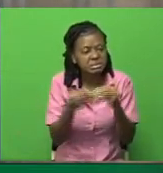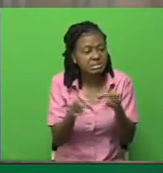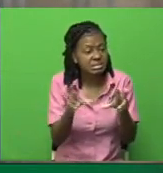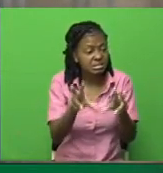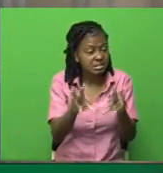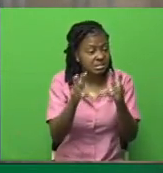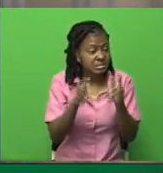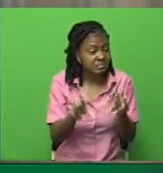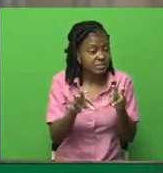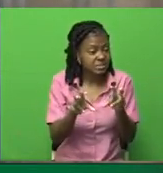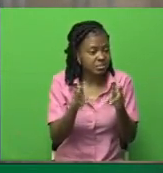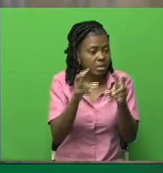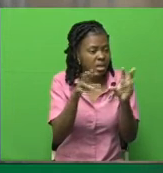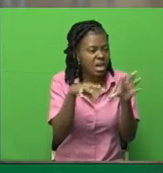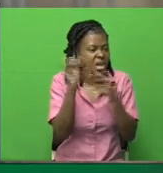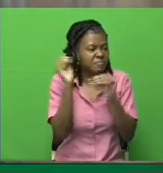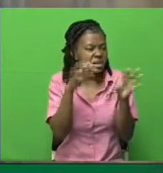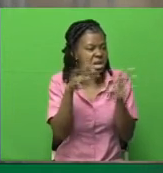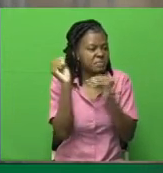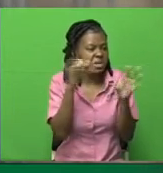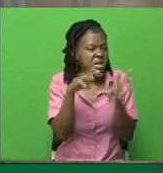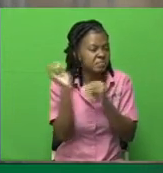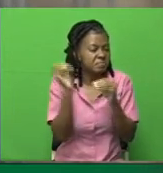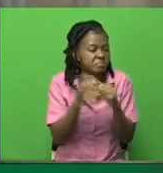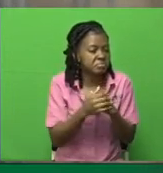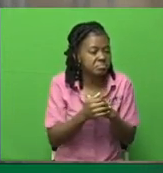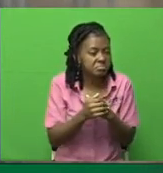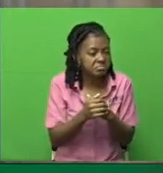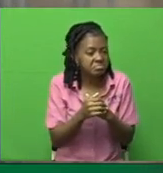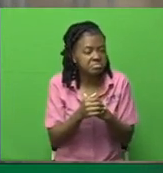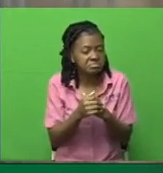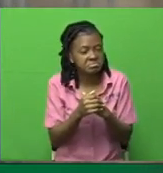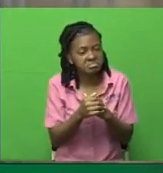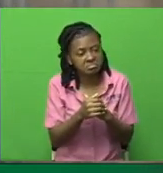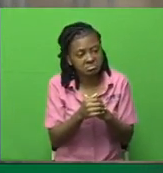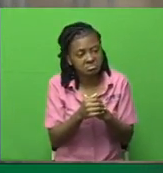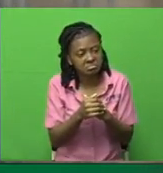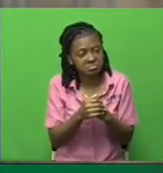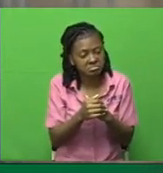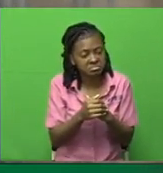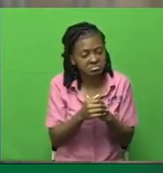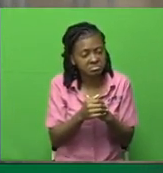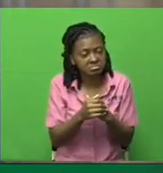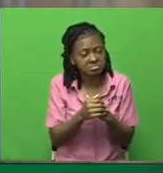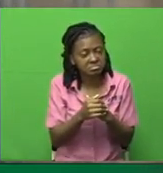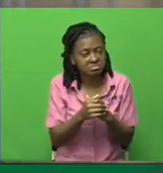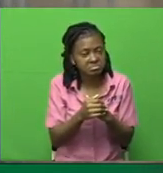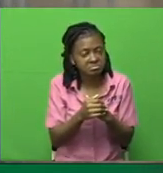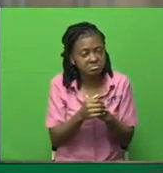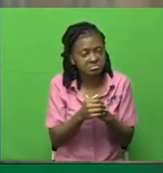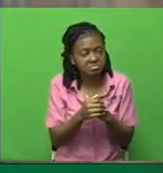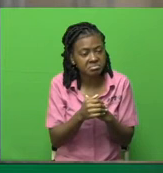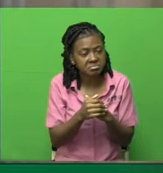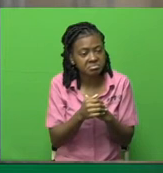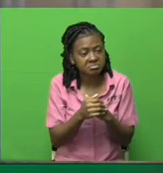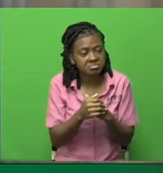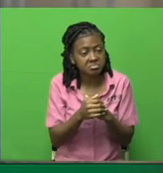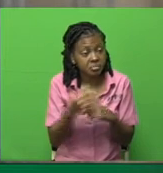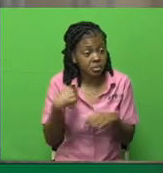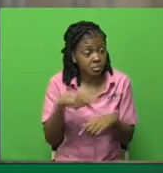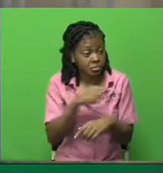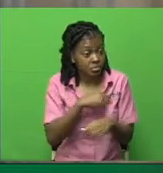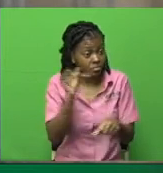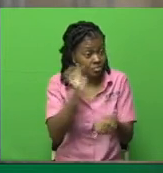incompetent government has taken us that helped us to Shield sorry we worked to